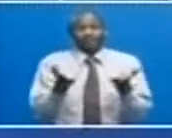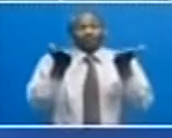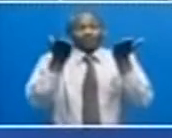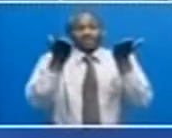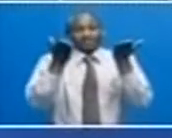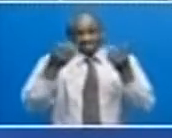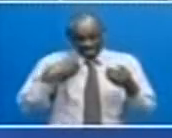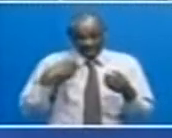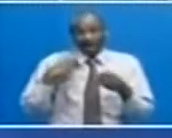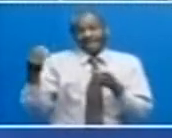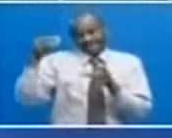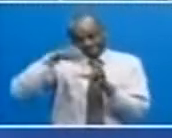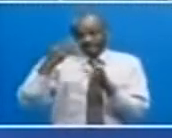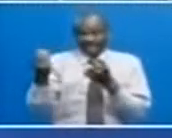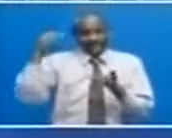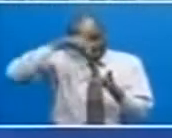our income.